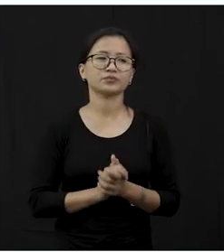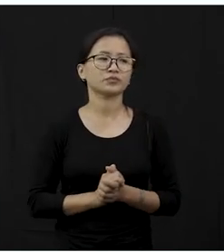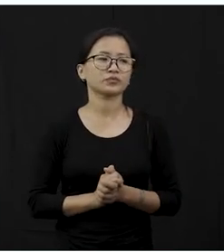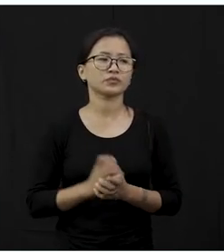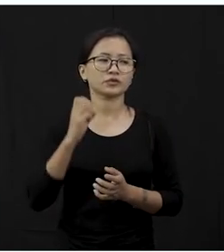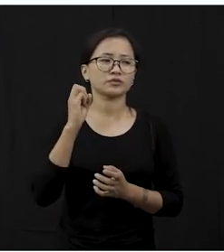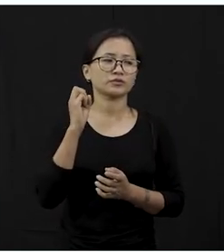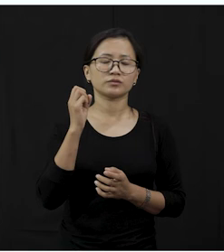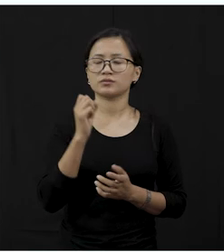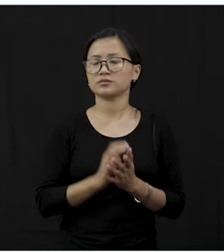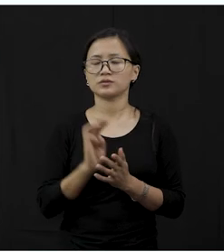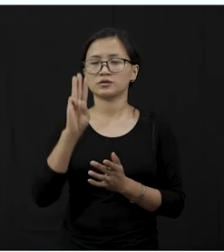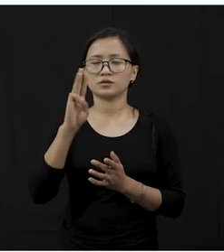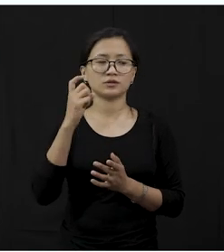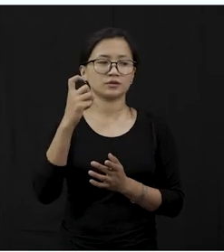37,541,